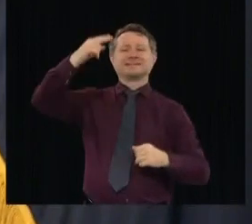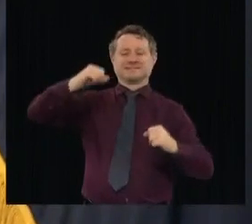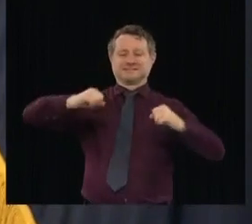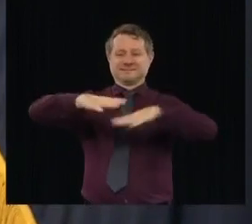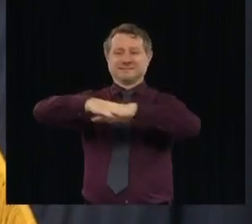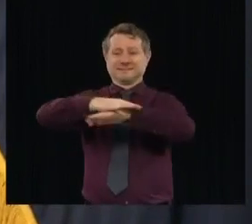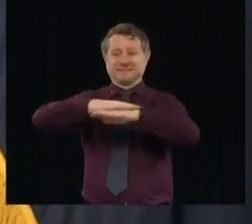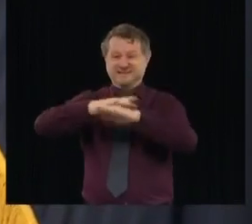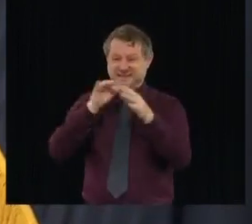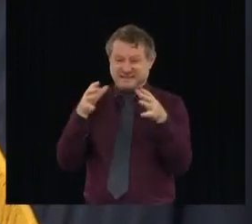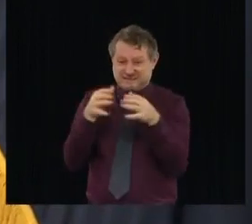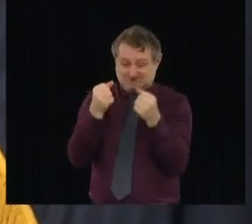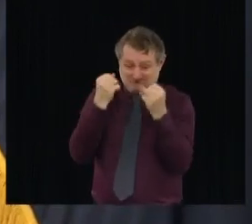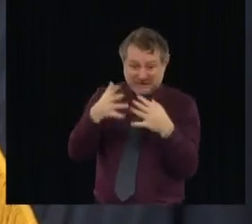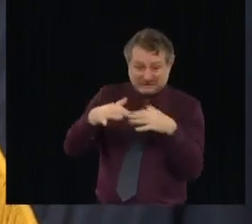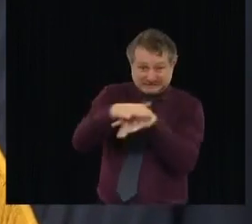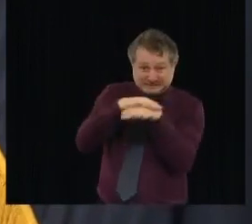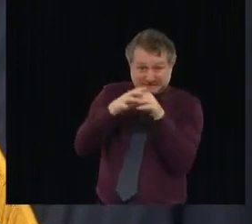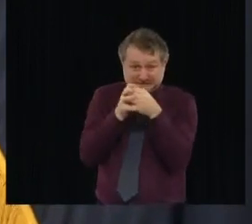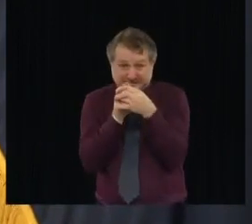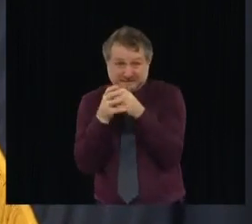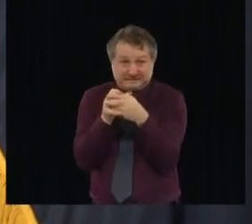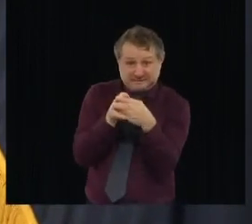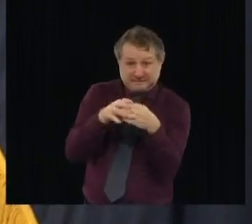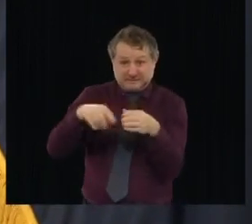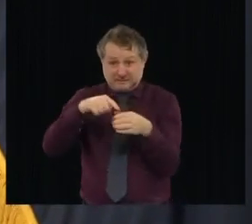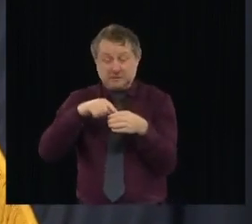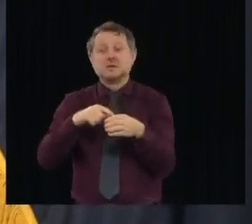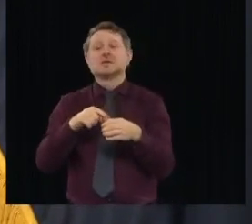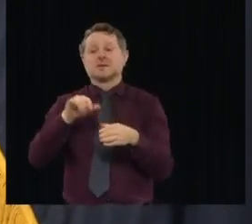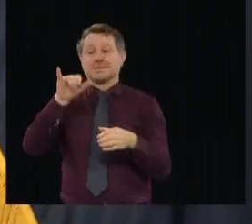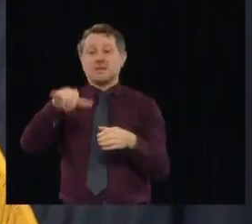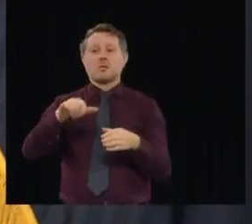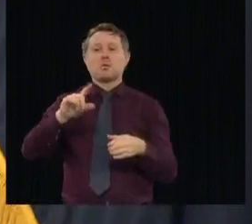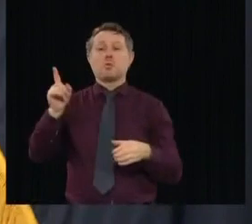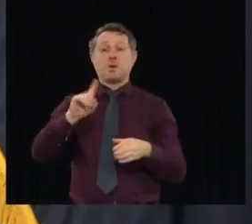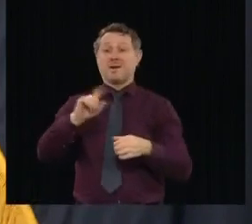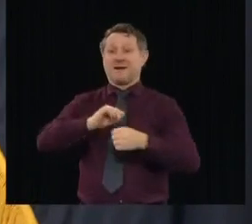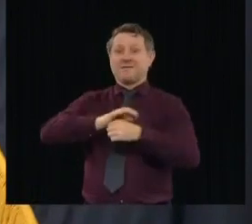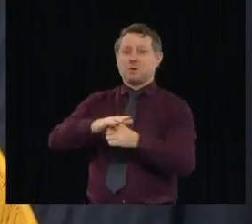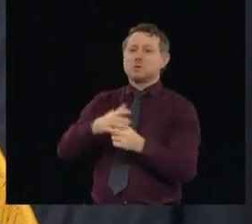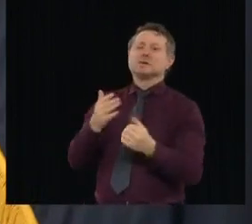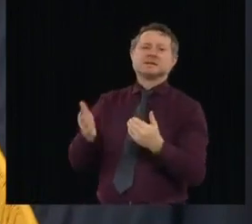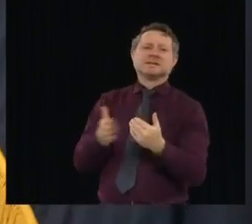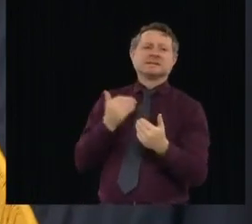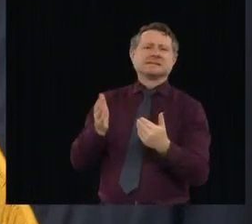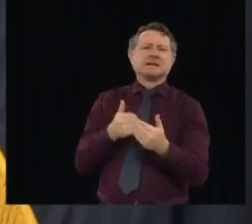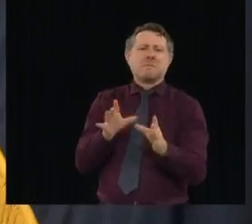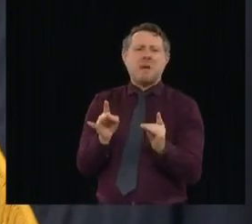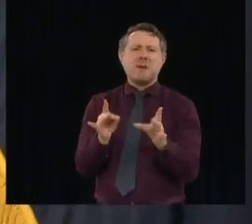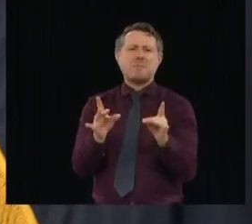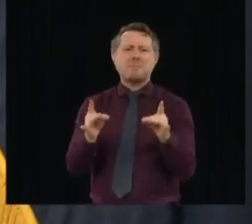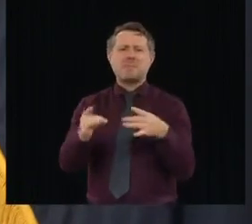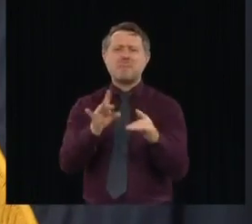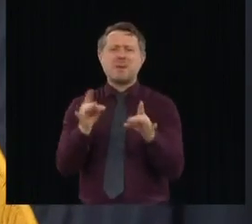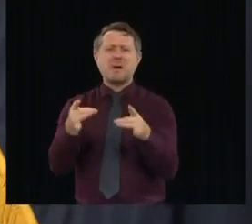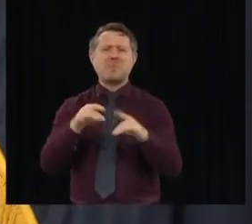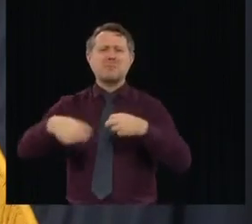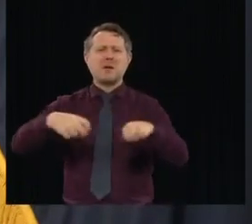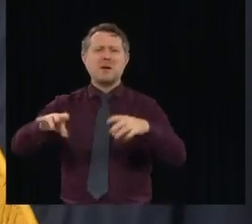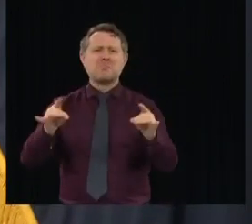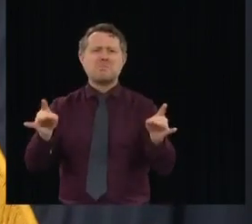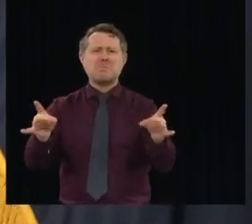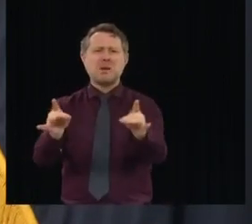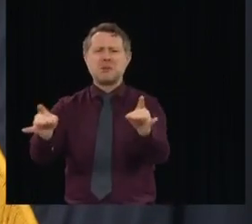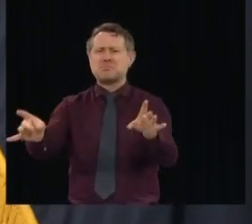of people, that is a place where the virus can transfer. Whether it's a meat